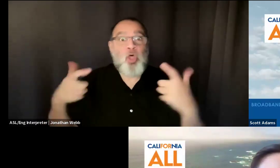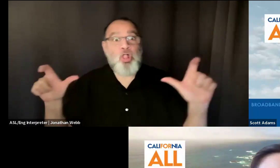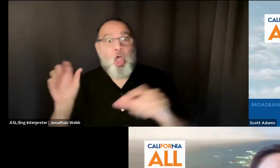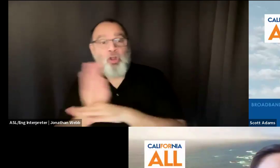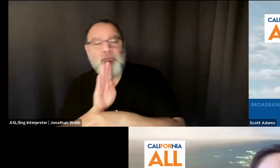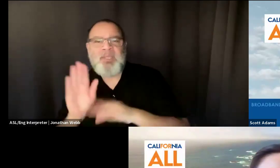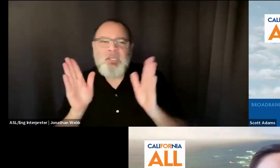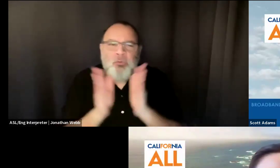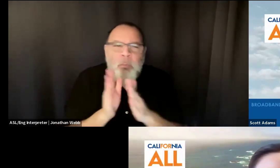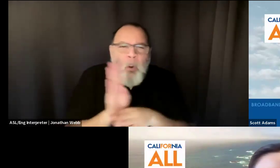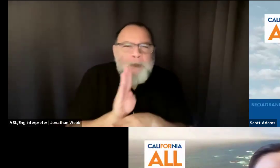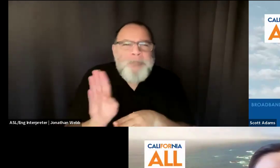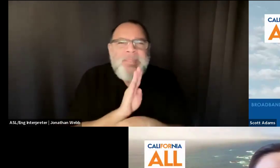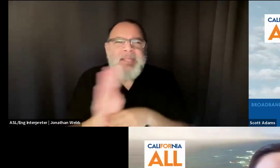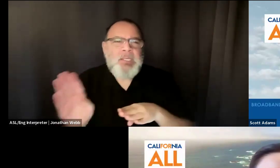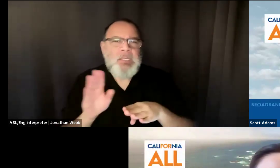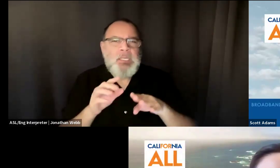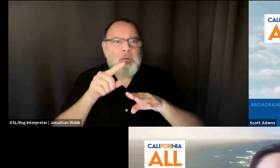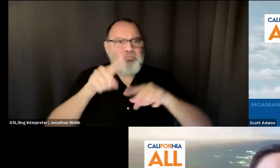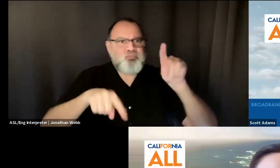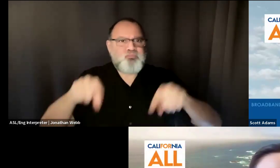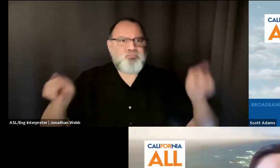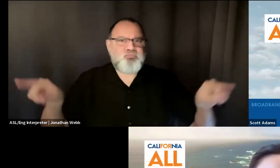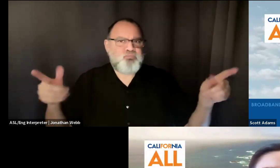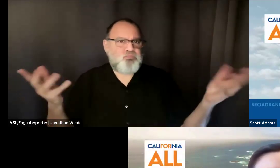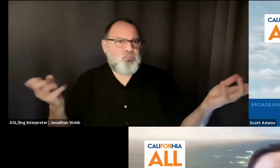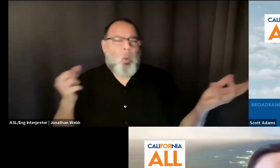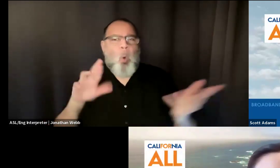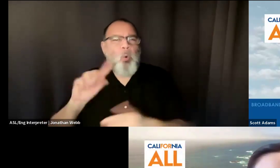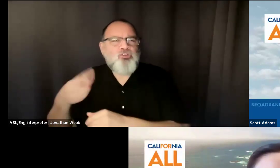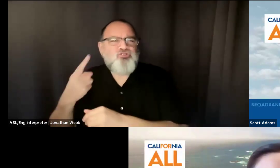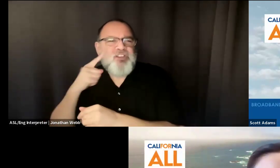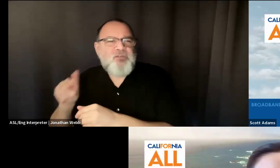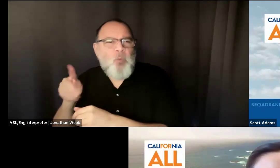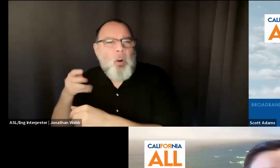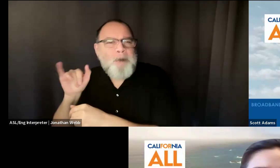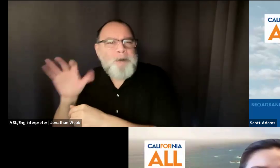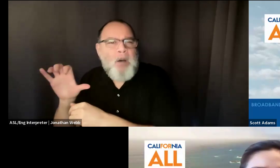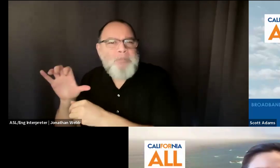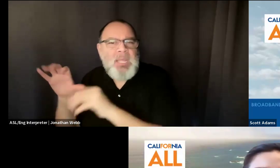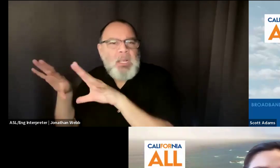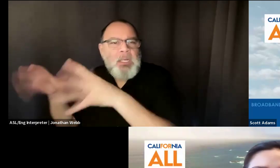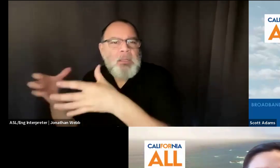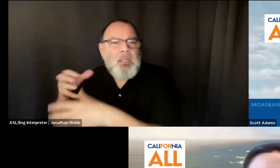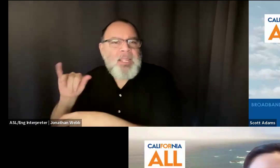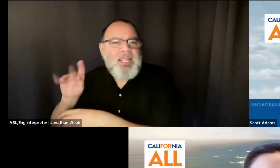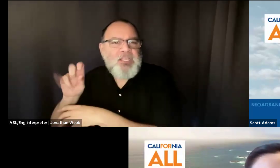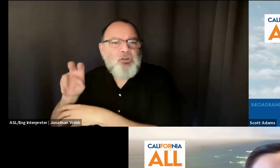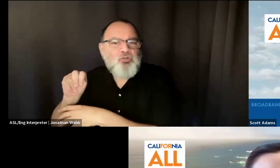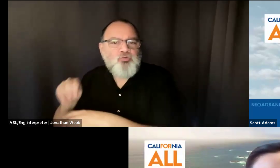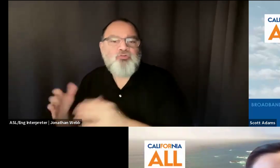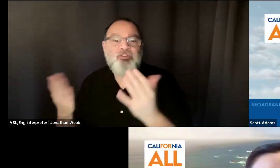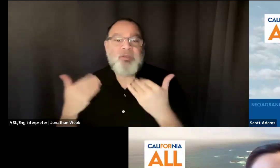the private, equity firms? Thank you for the goals of broadband for all